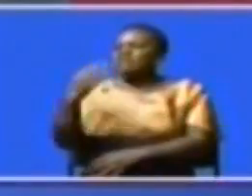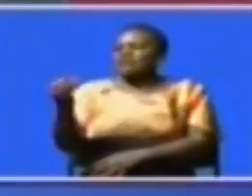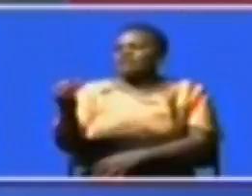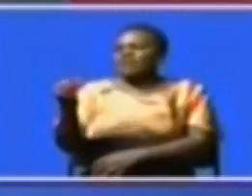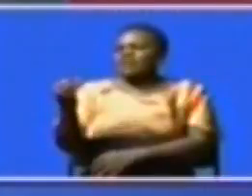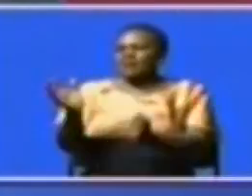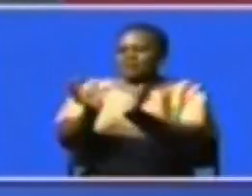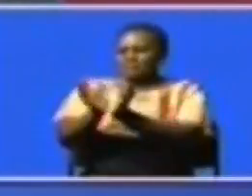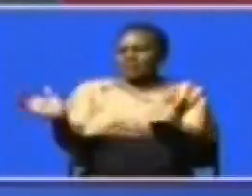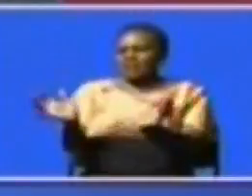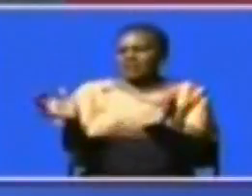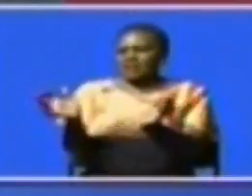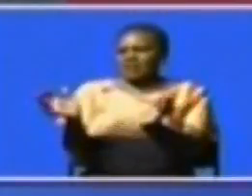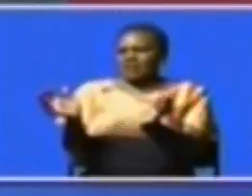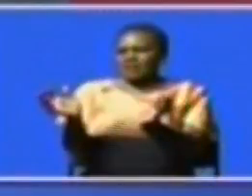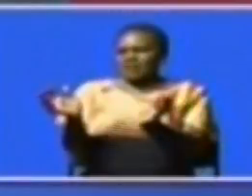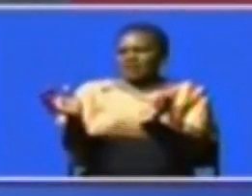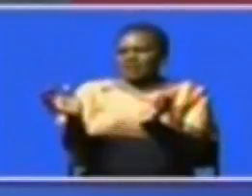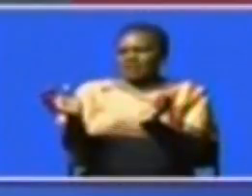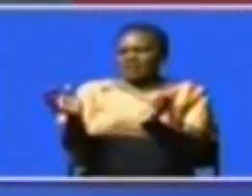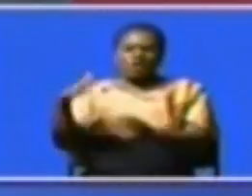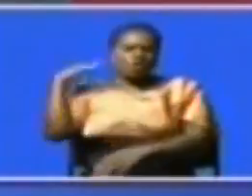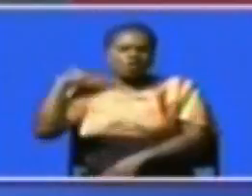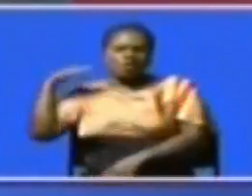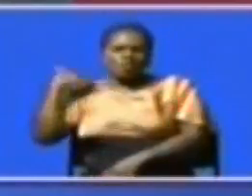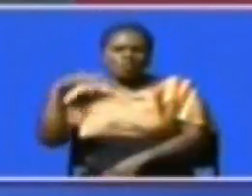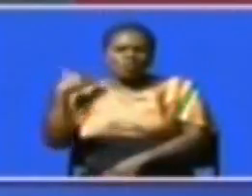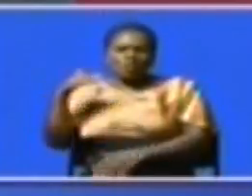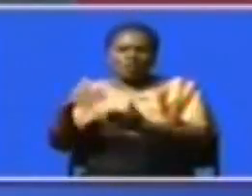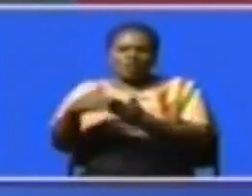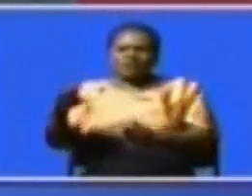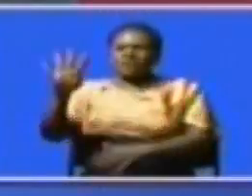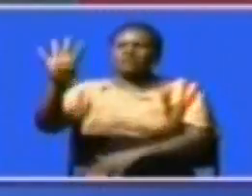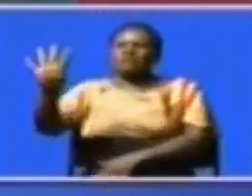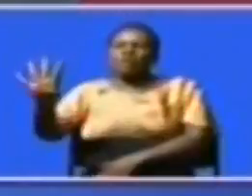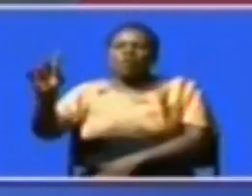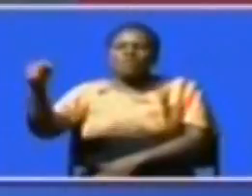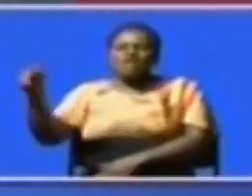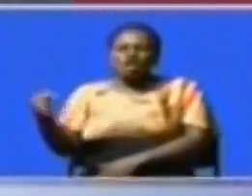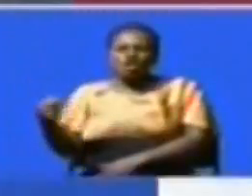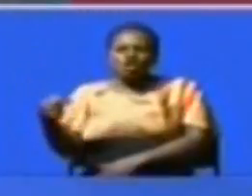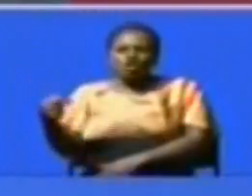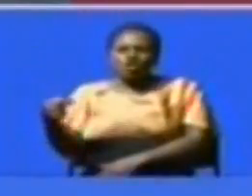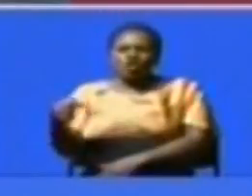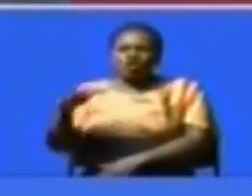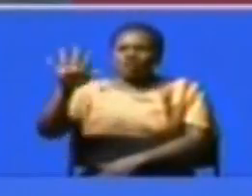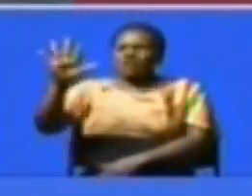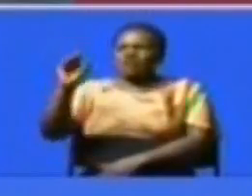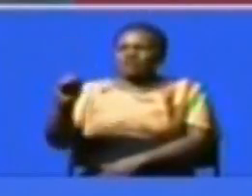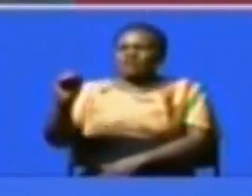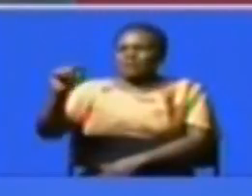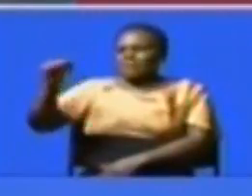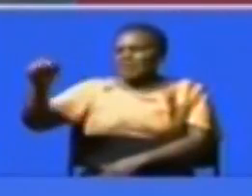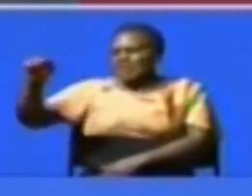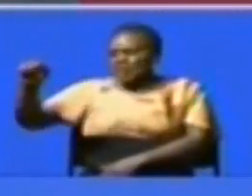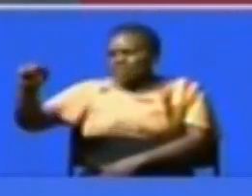bail term for a chicken thief as against a 4 million fine for a 50 billion